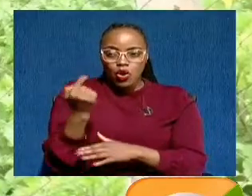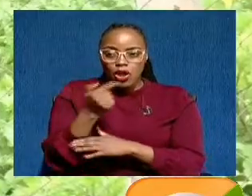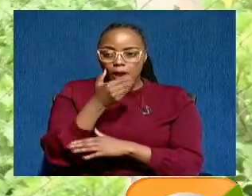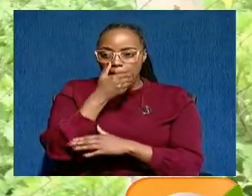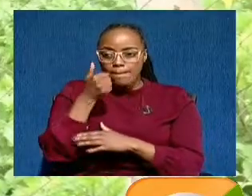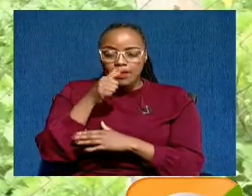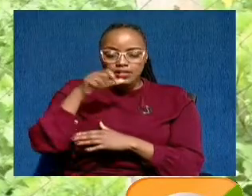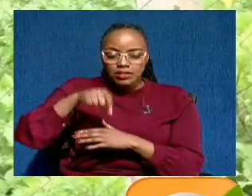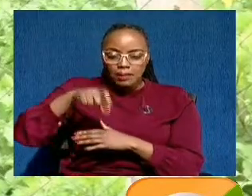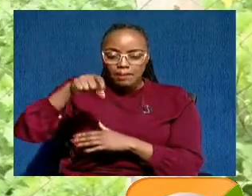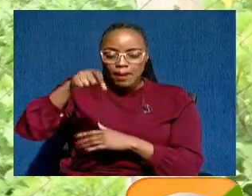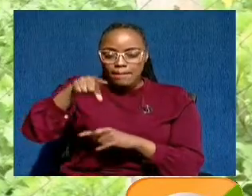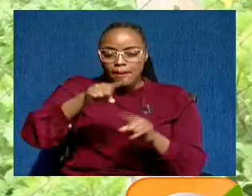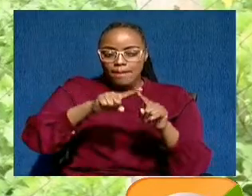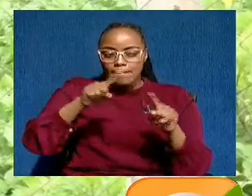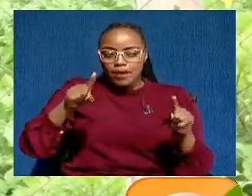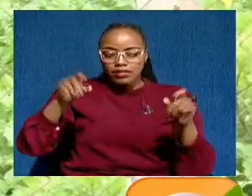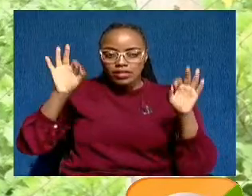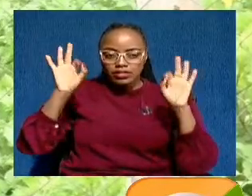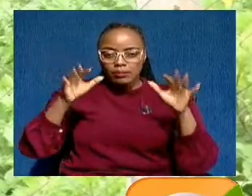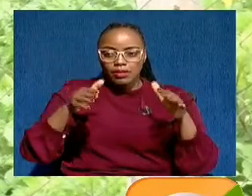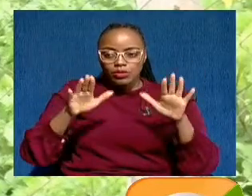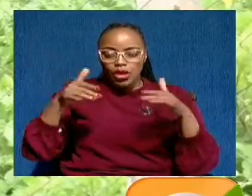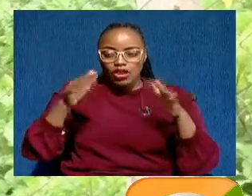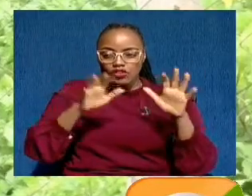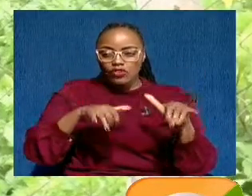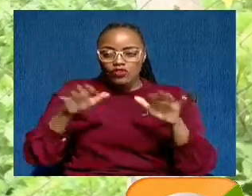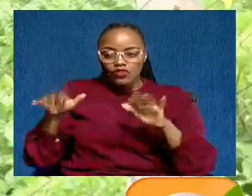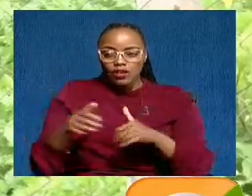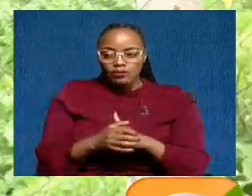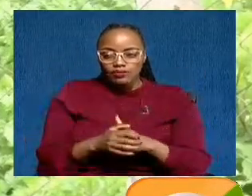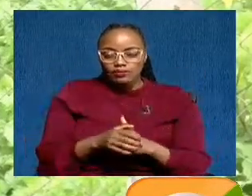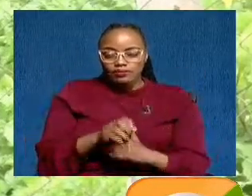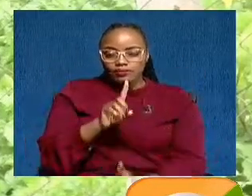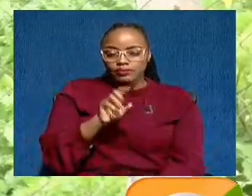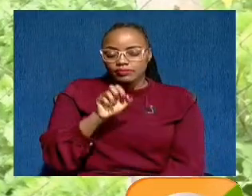better crop, but a smarter way to farm. Dennis Otieno.